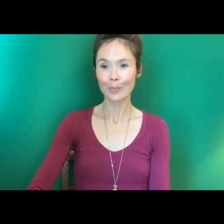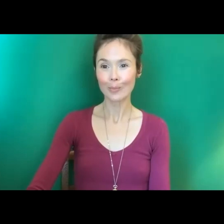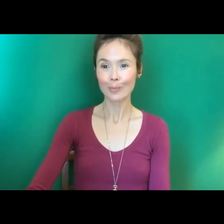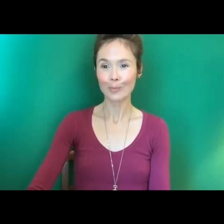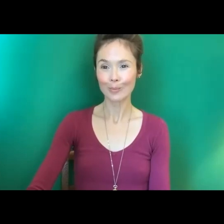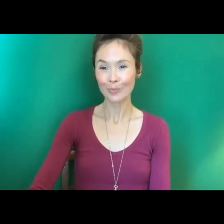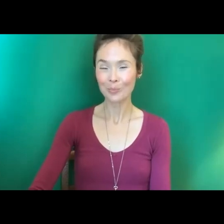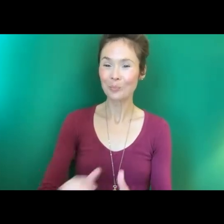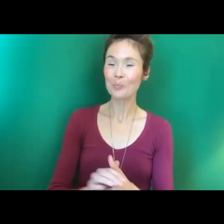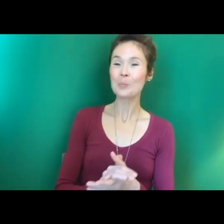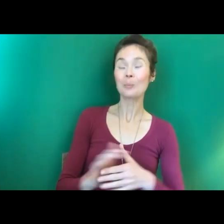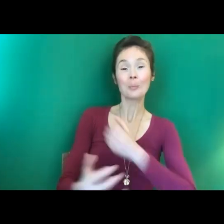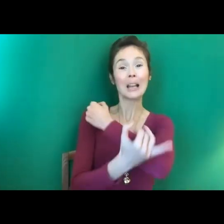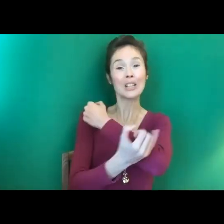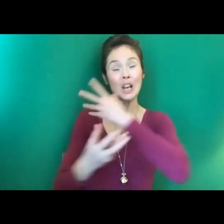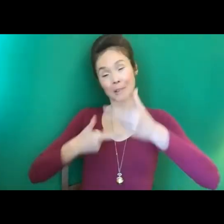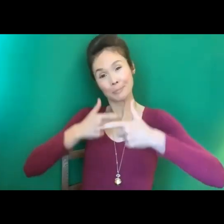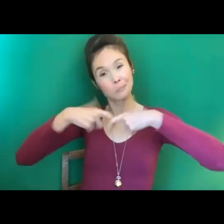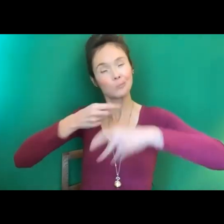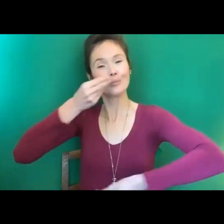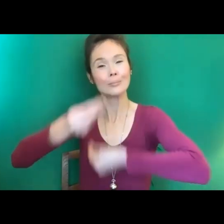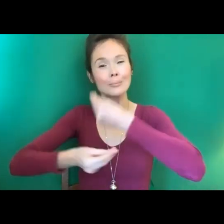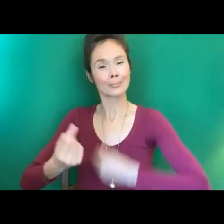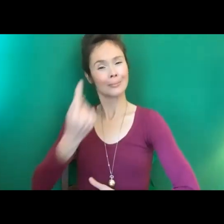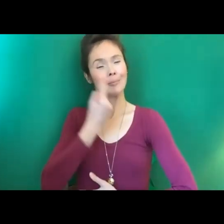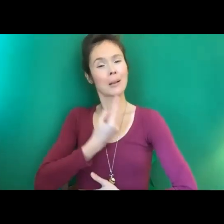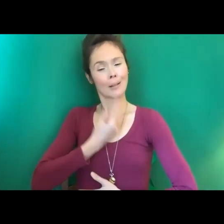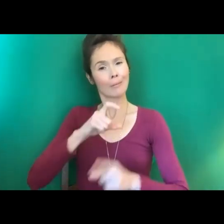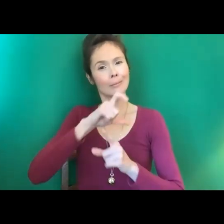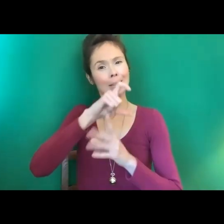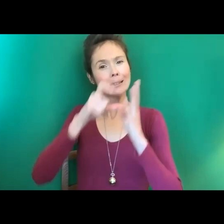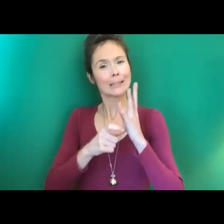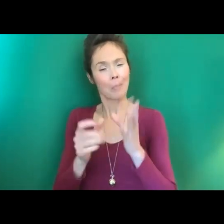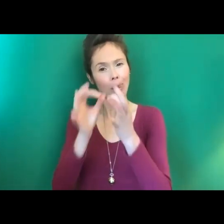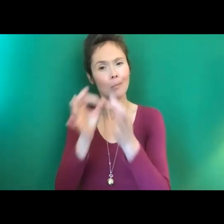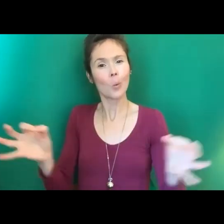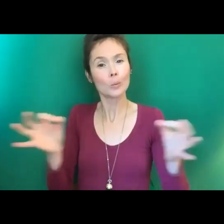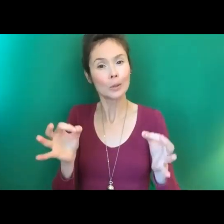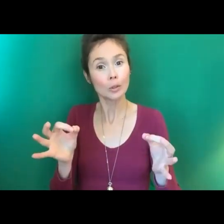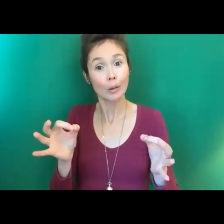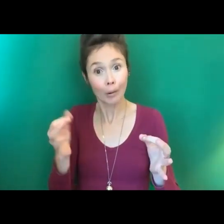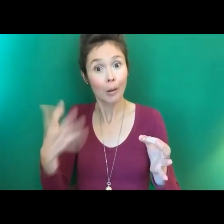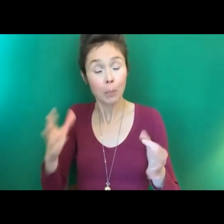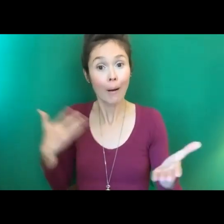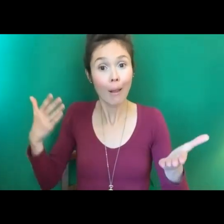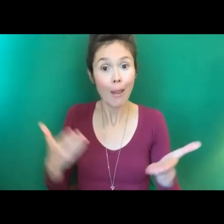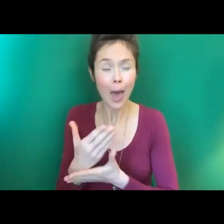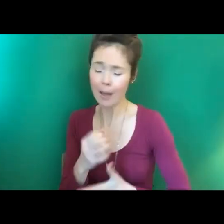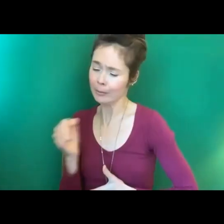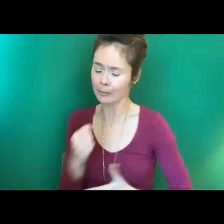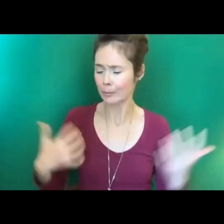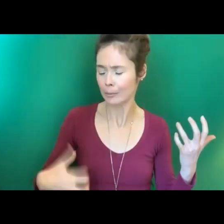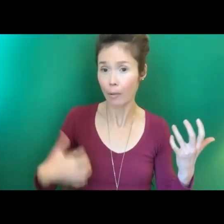I actually, as a disabled artist, have been a live performer. I haven't done a lot of recording, and I realised it was a real